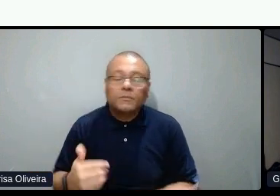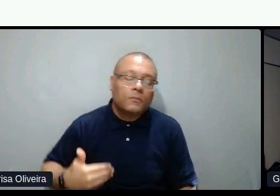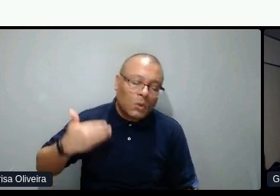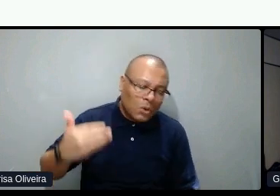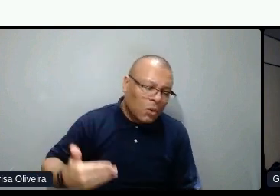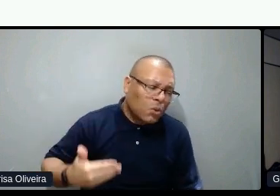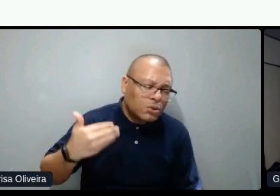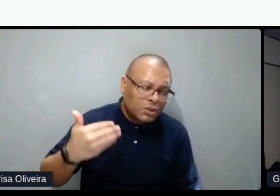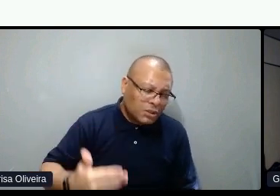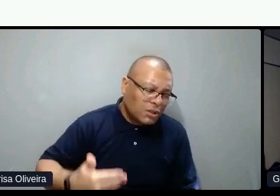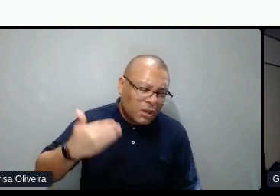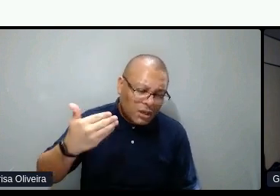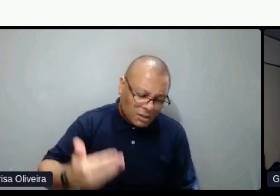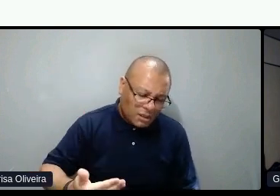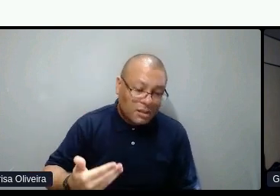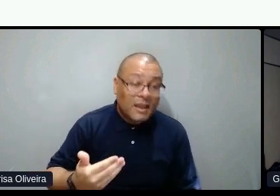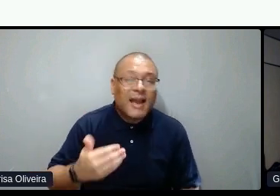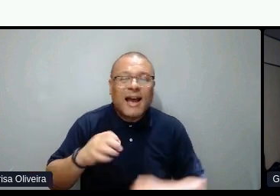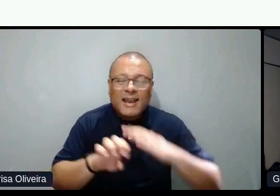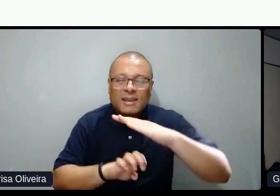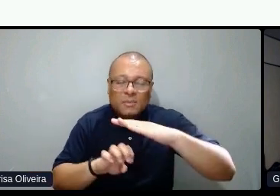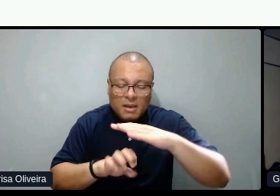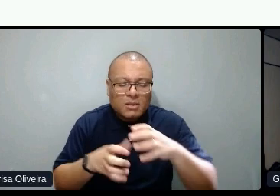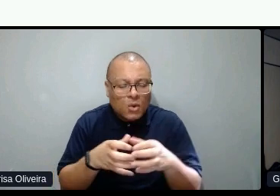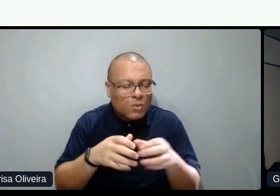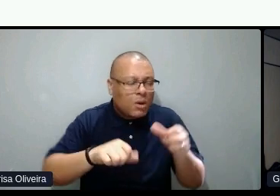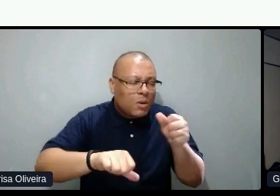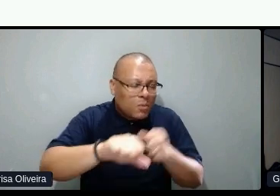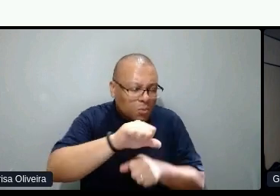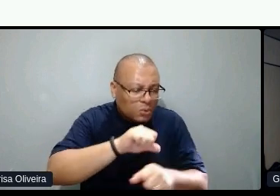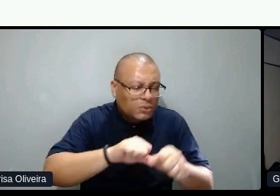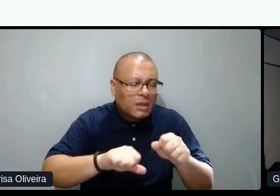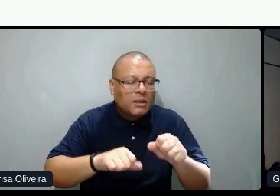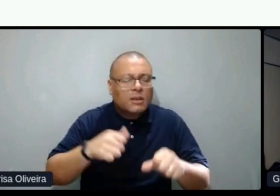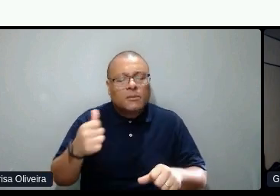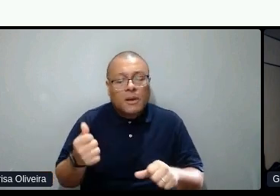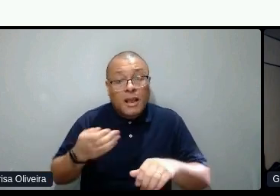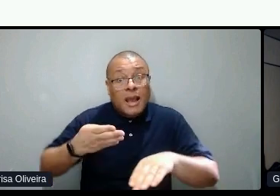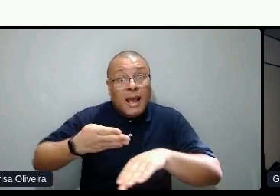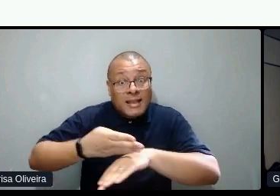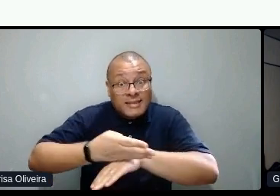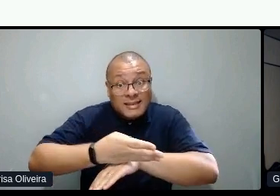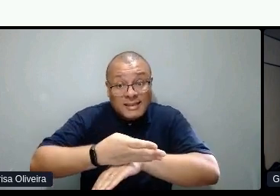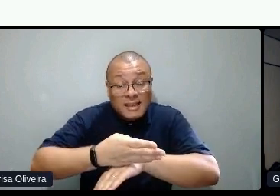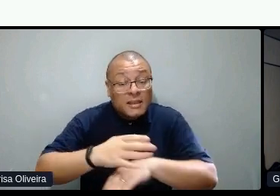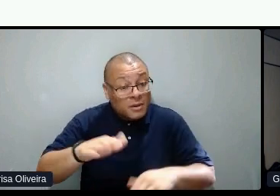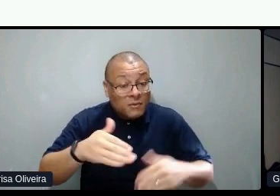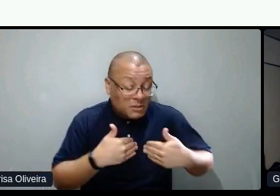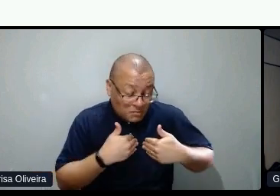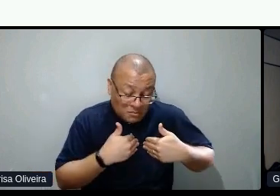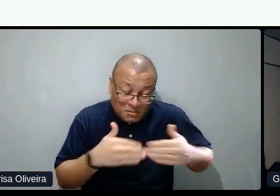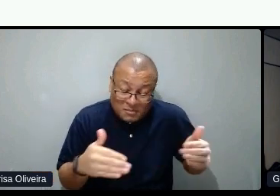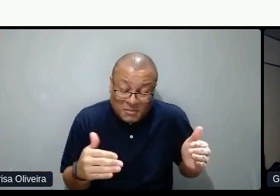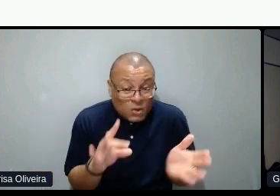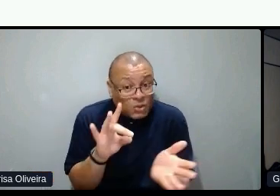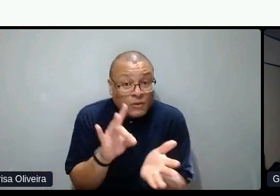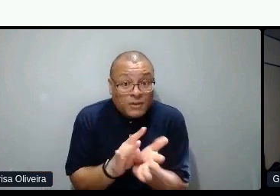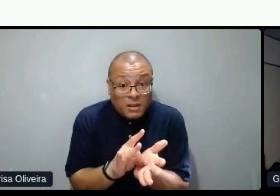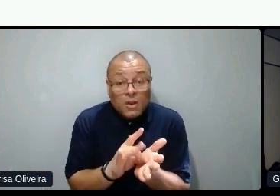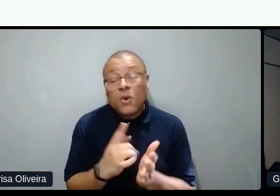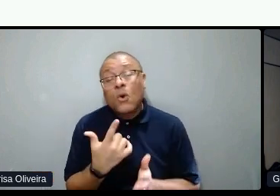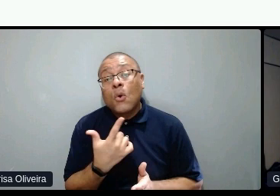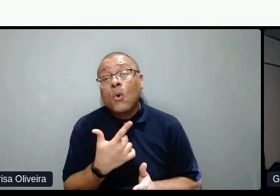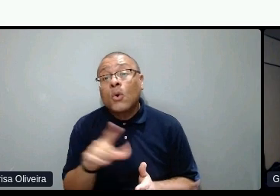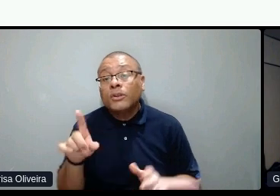build a organization, team, society where we can actually be who we are. And the other parts of this